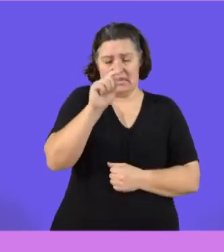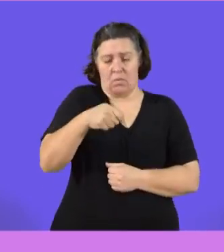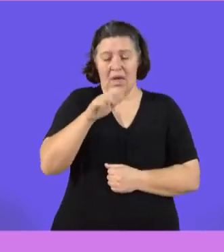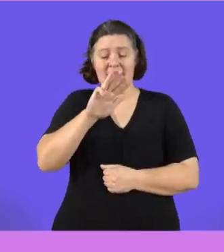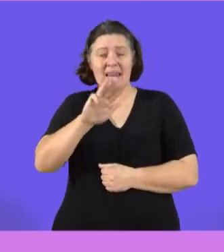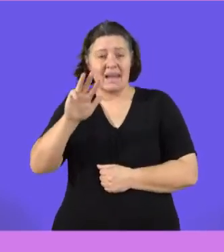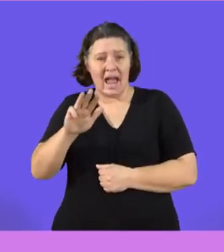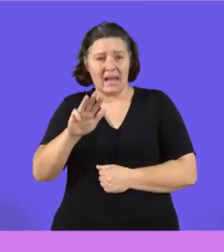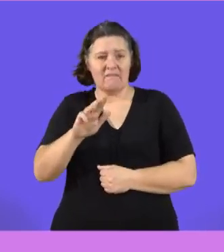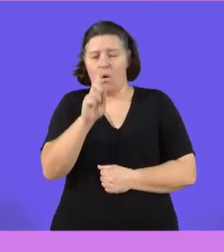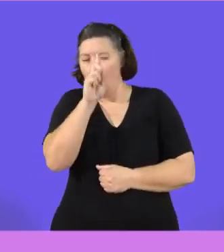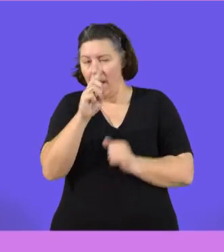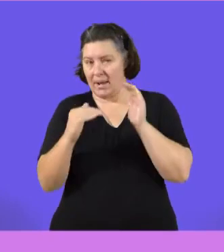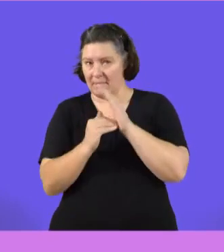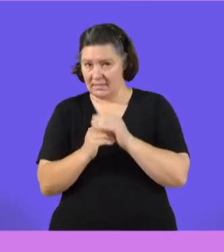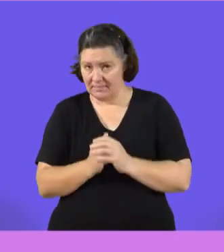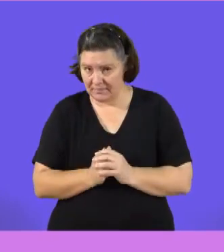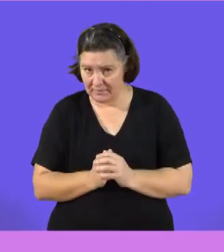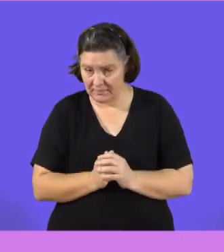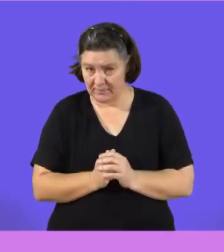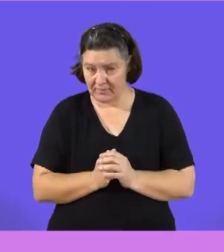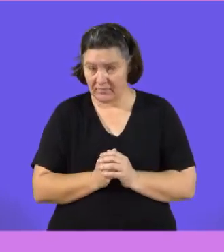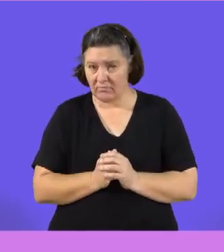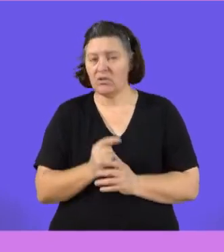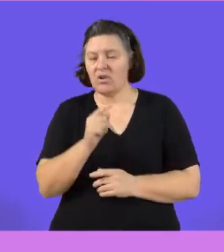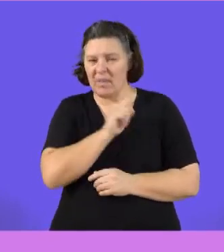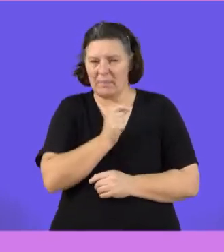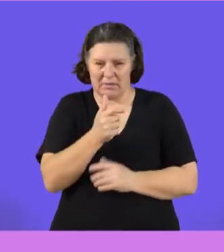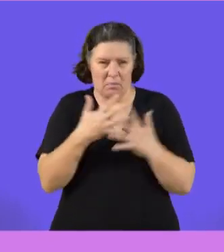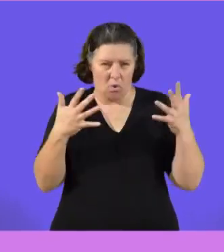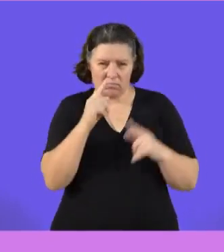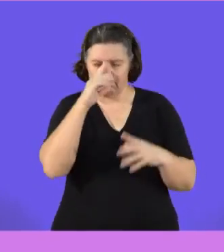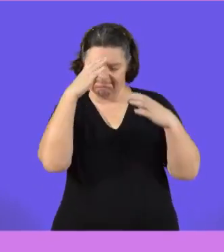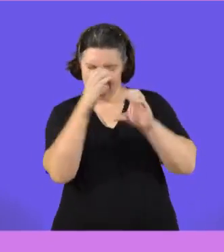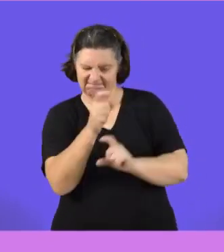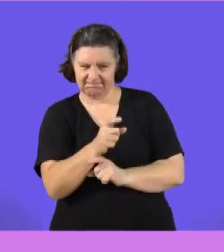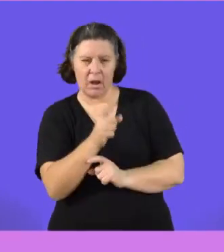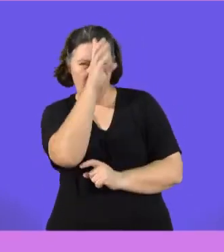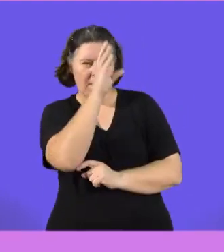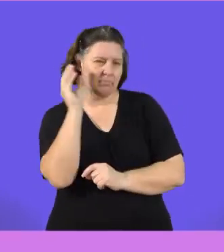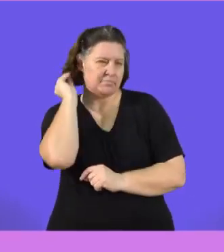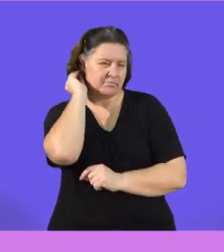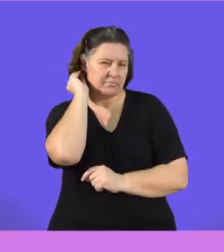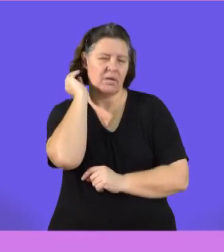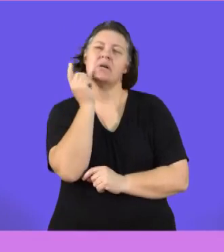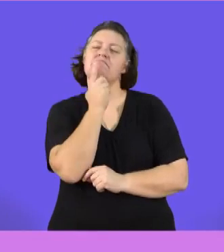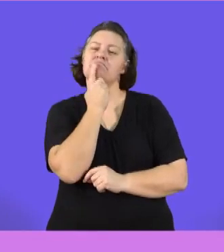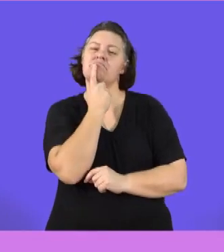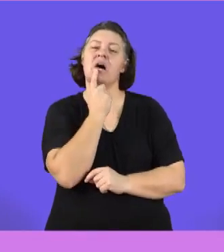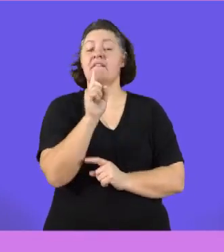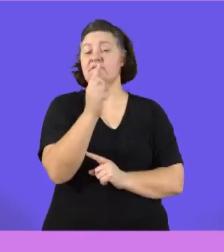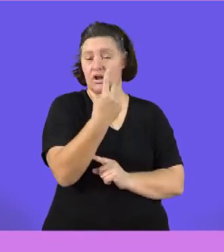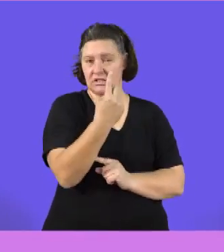30.99 Rand per meter. So here, a bit more, so that's why we're going to apply our minds now. So what we've learned so far, we'll have to